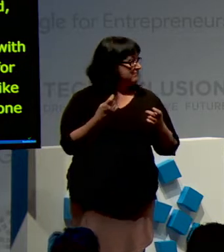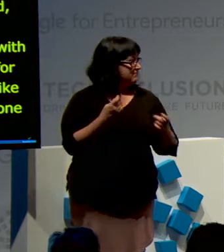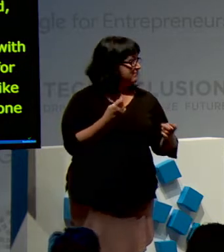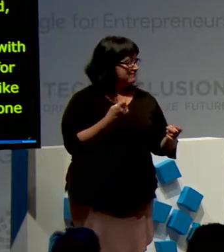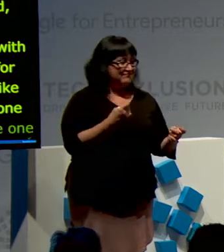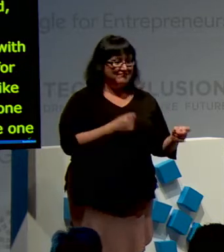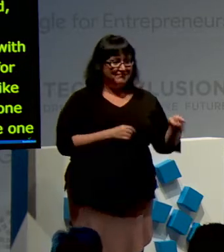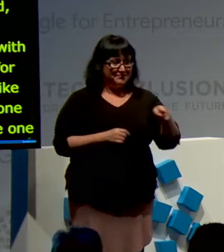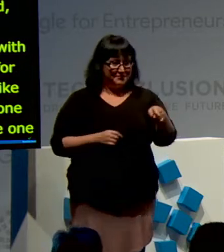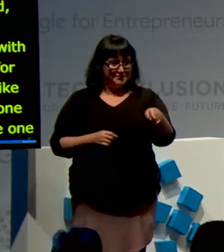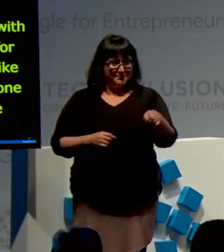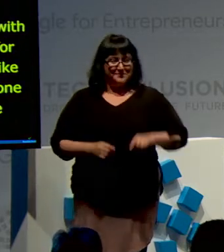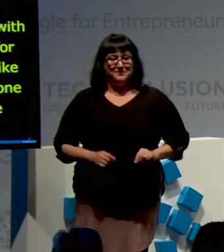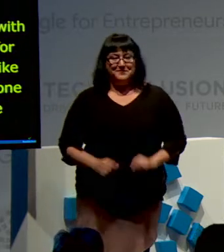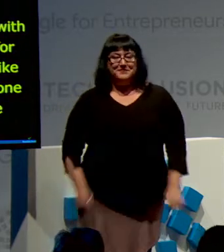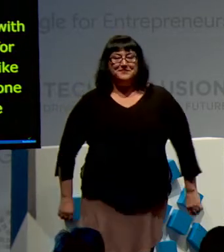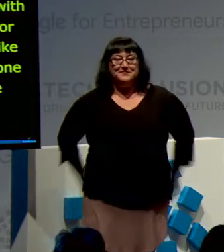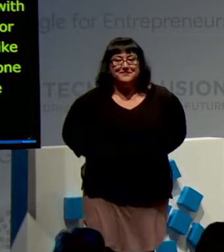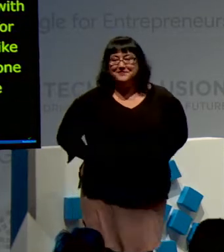Great. Right.